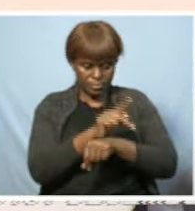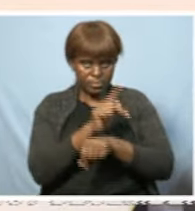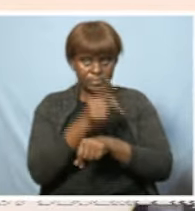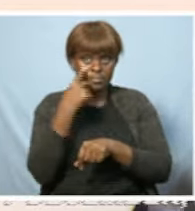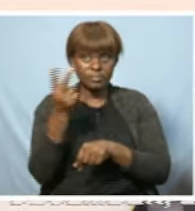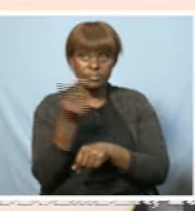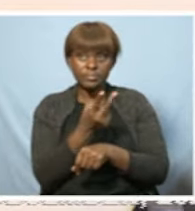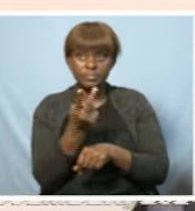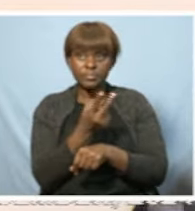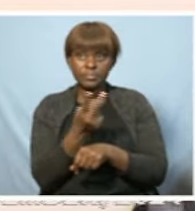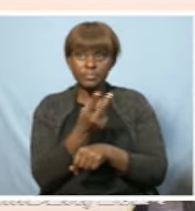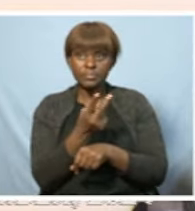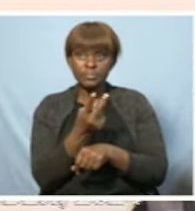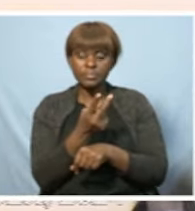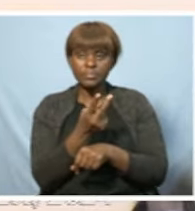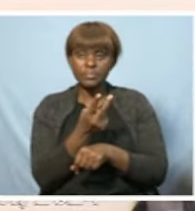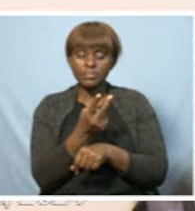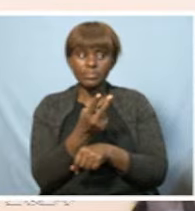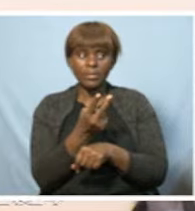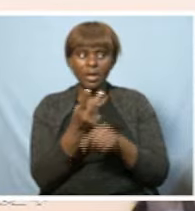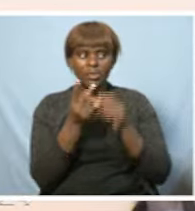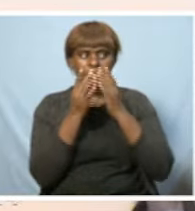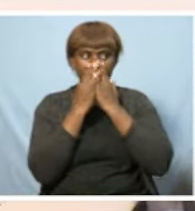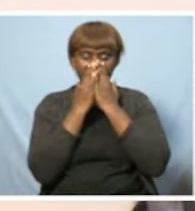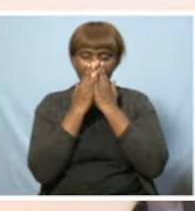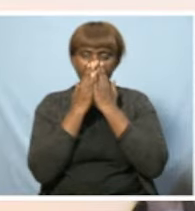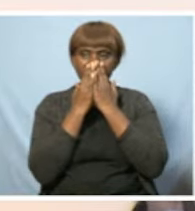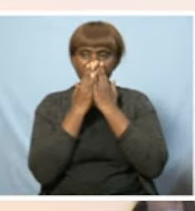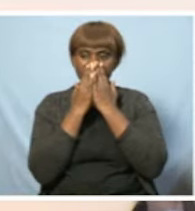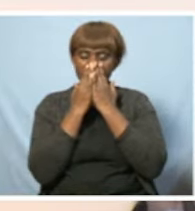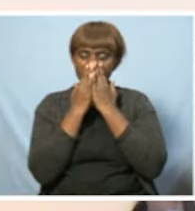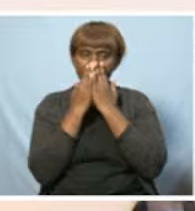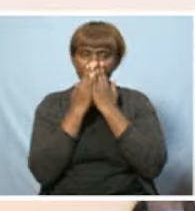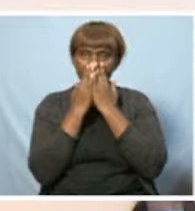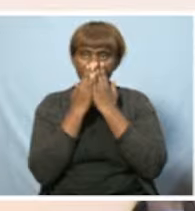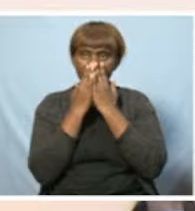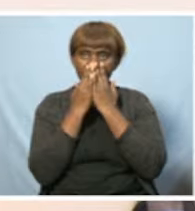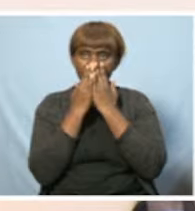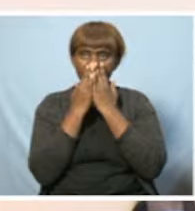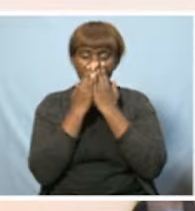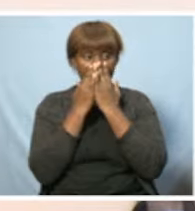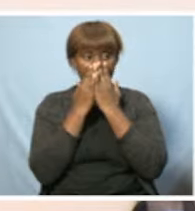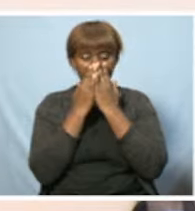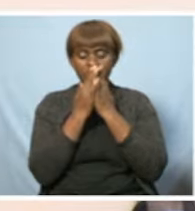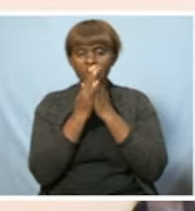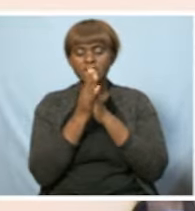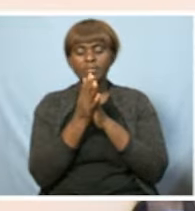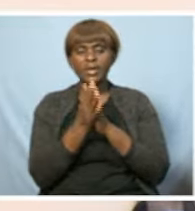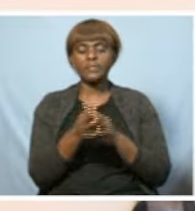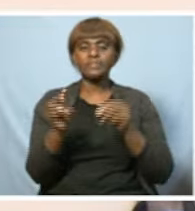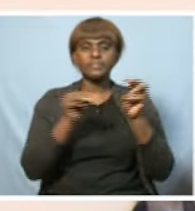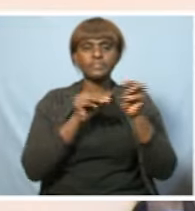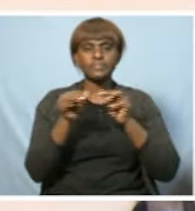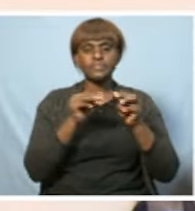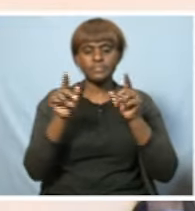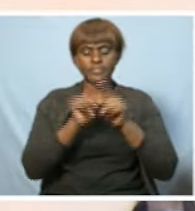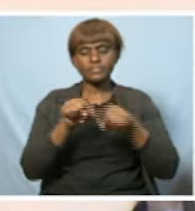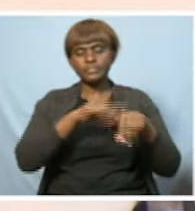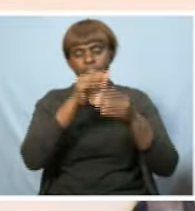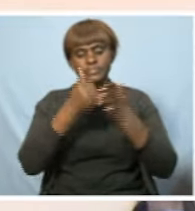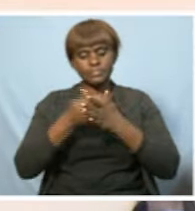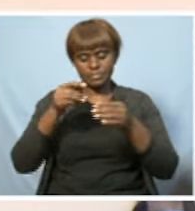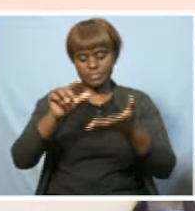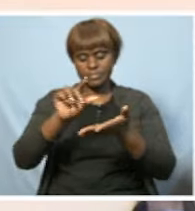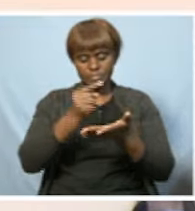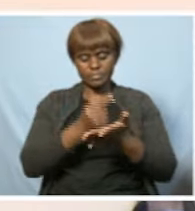cooperatives. Business records for the current status have been provided. Management undertakes to monitor all grant beneficiaries